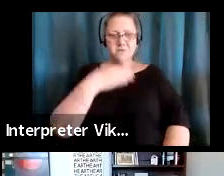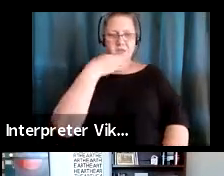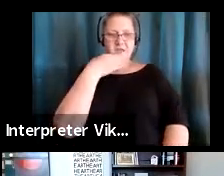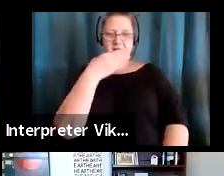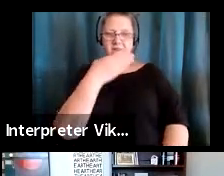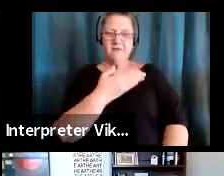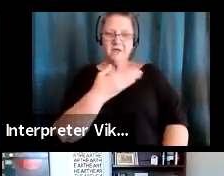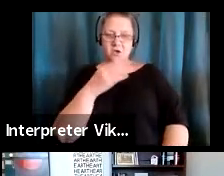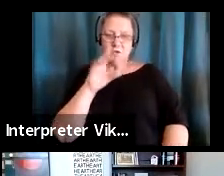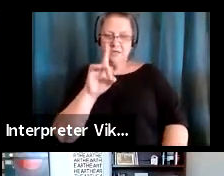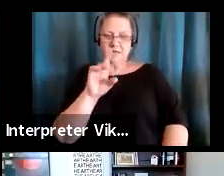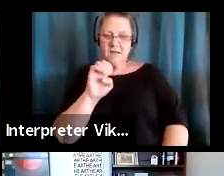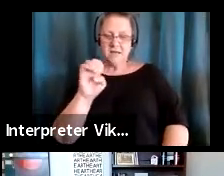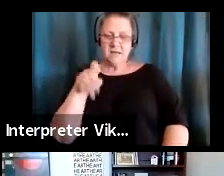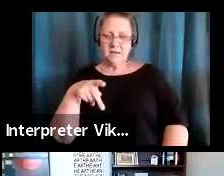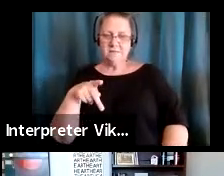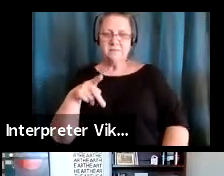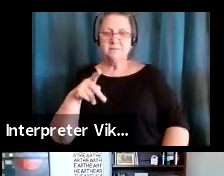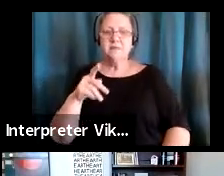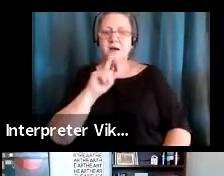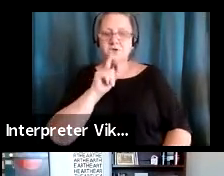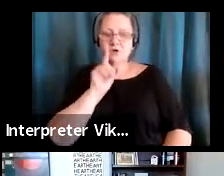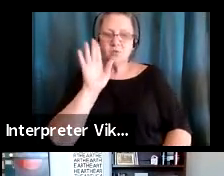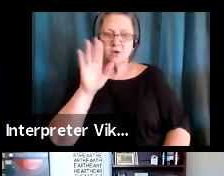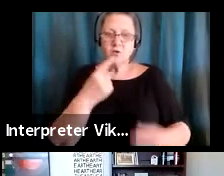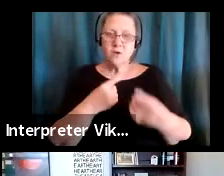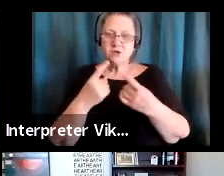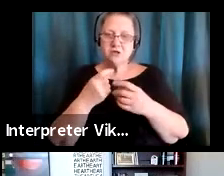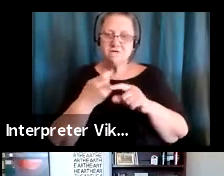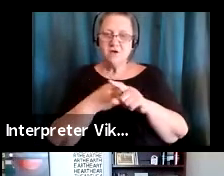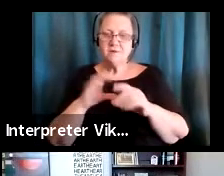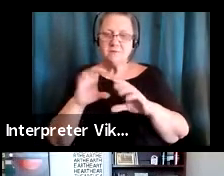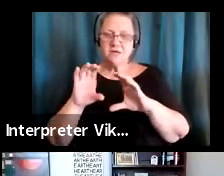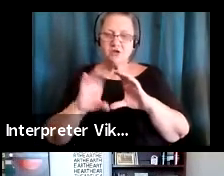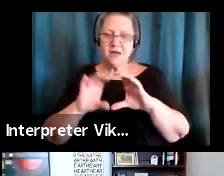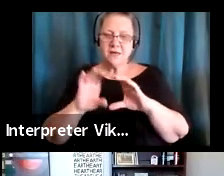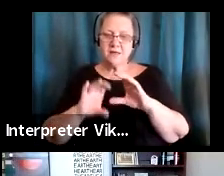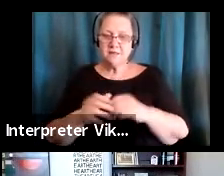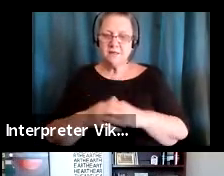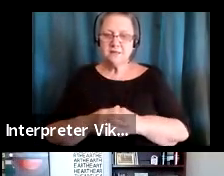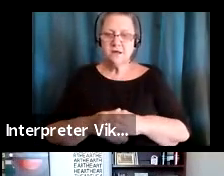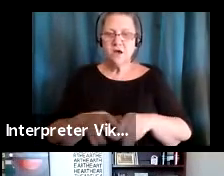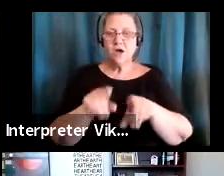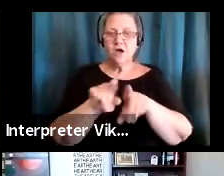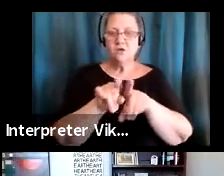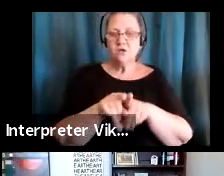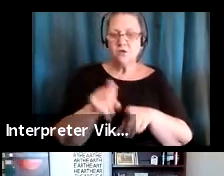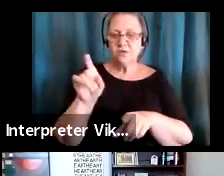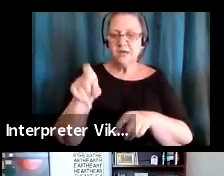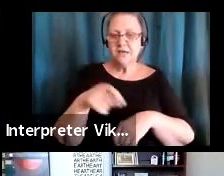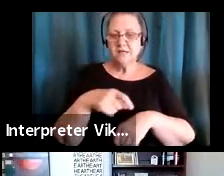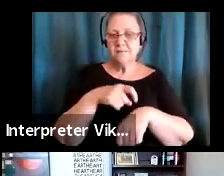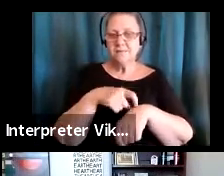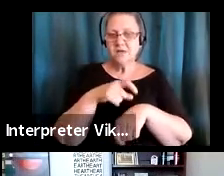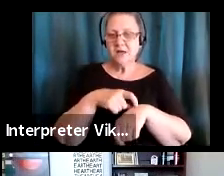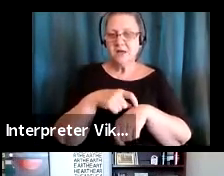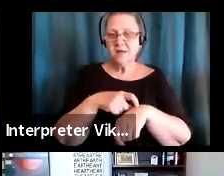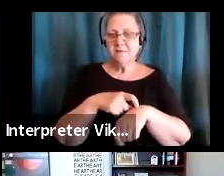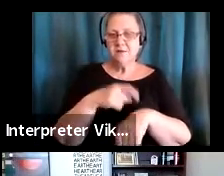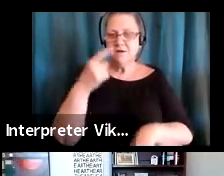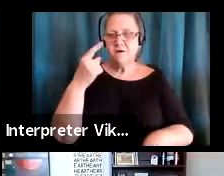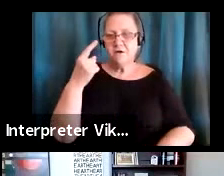and some questions on the chat here, but I also wanted to give some time and space for,